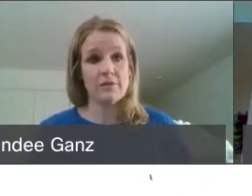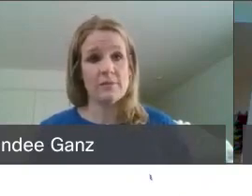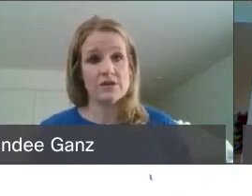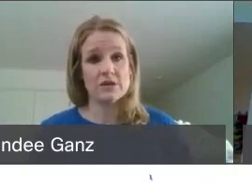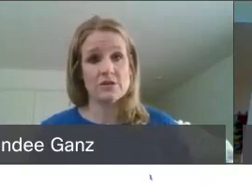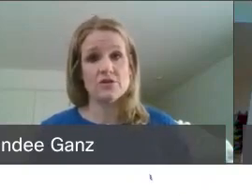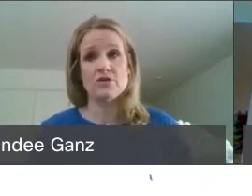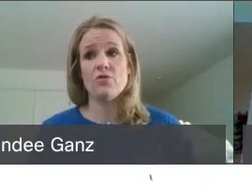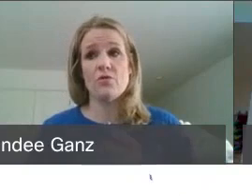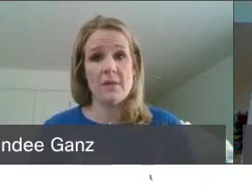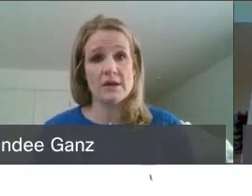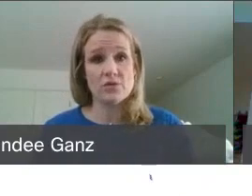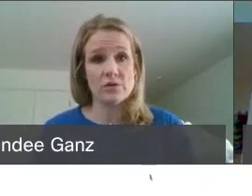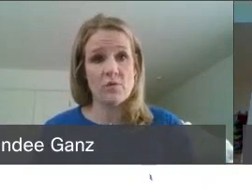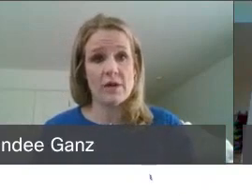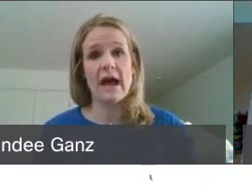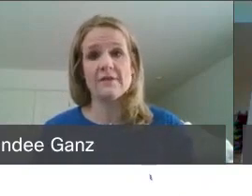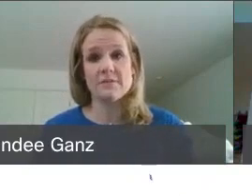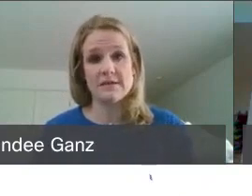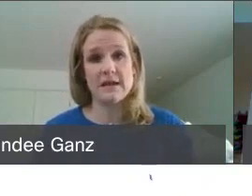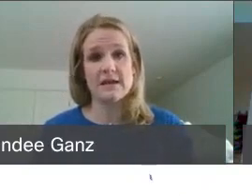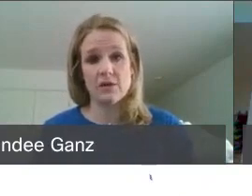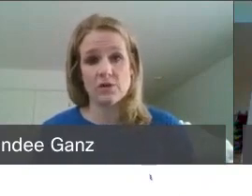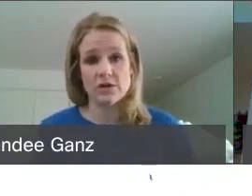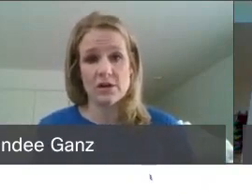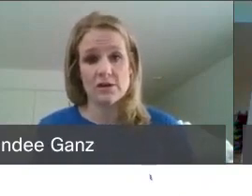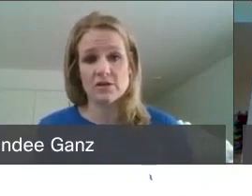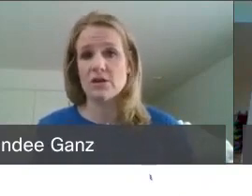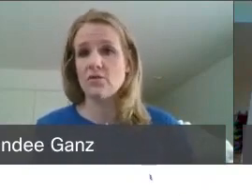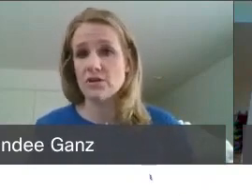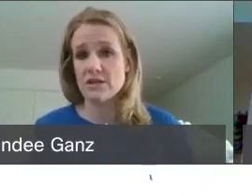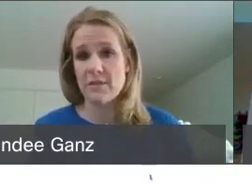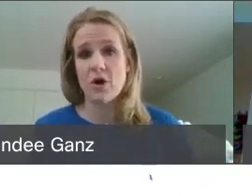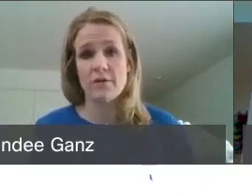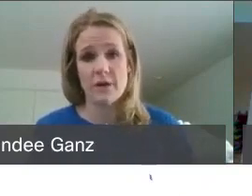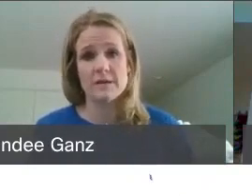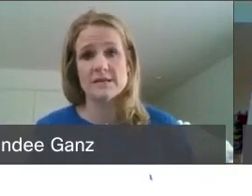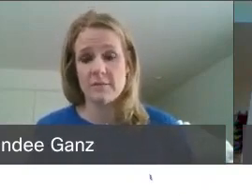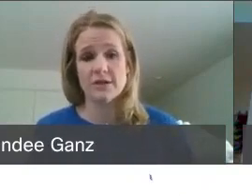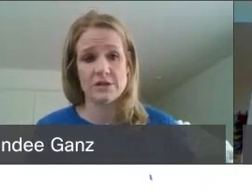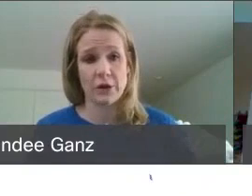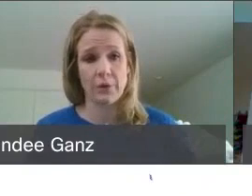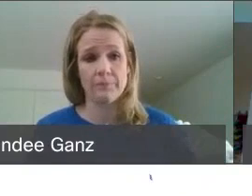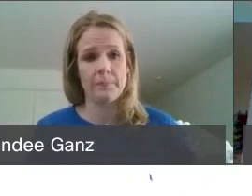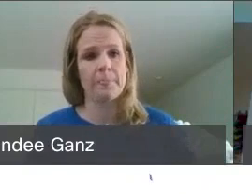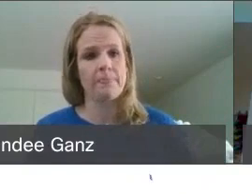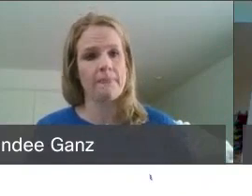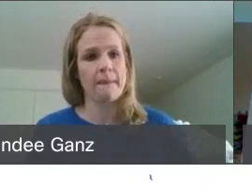other information to make sure that we have to maintain in order to keep our environment stable and